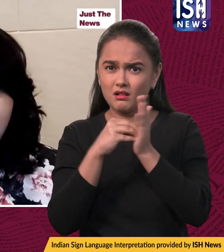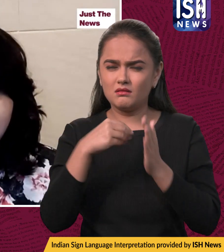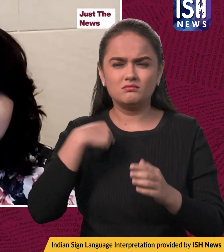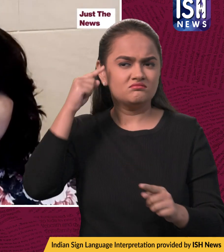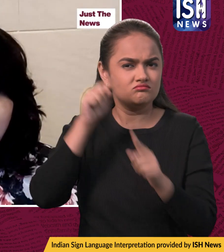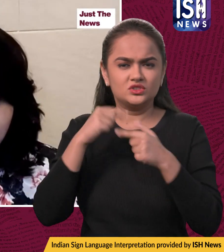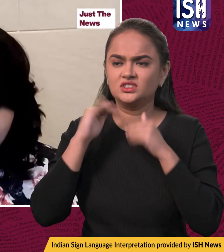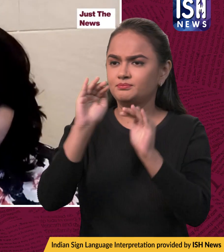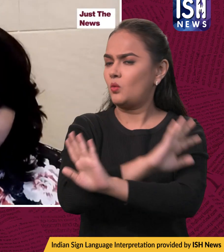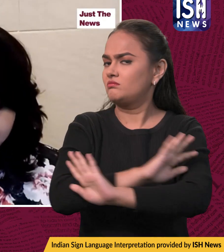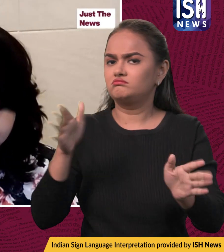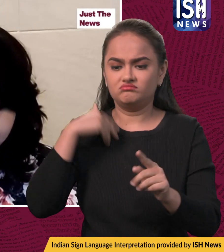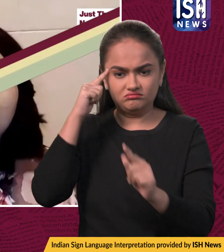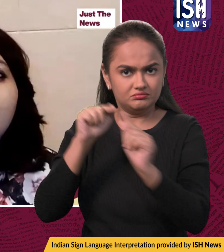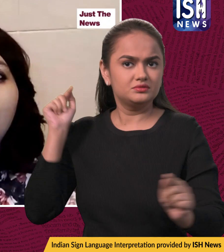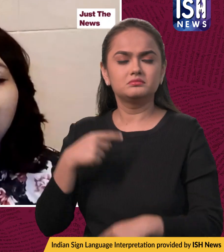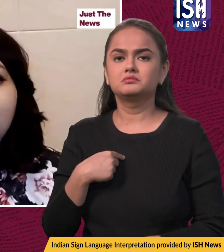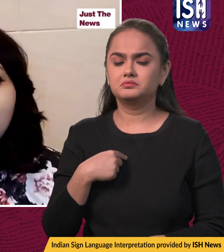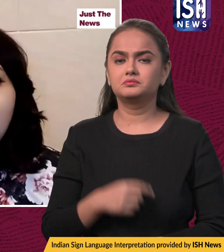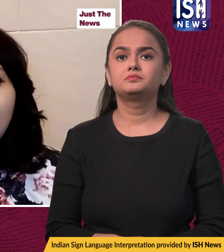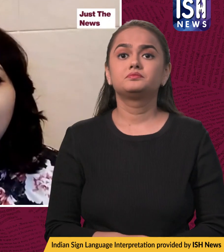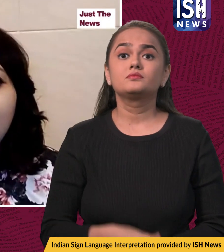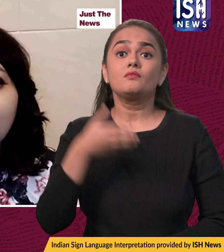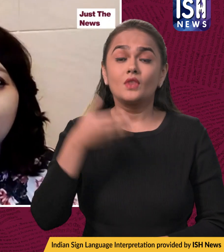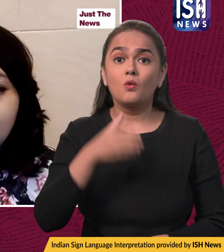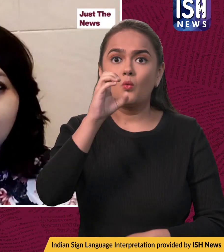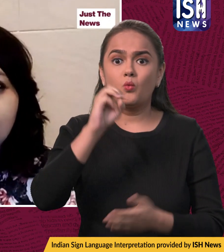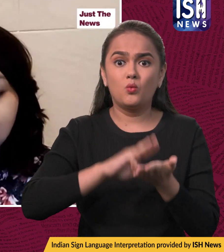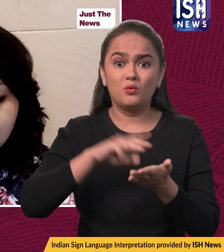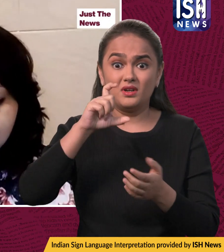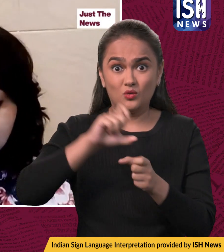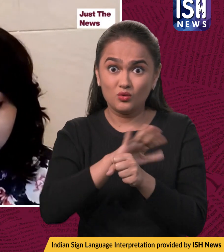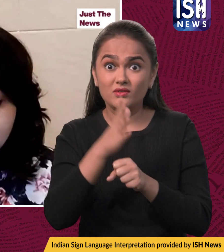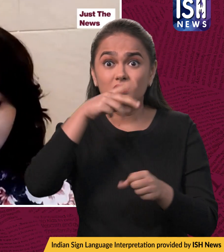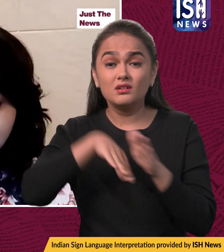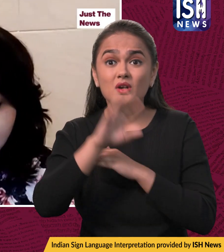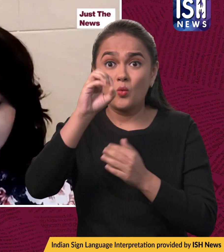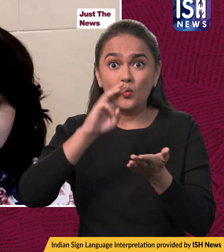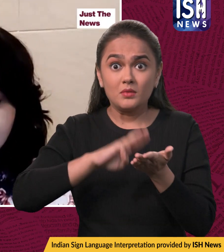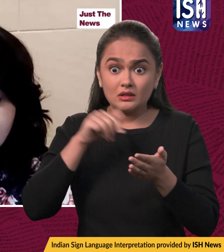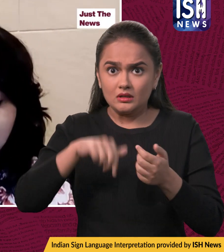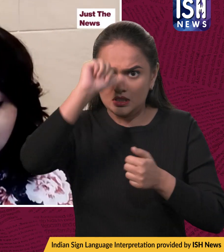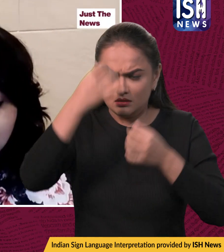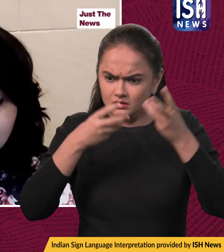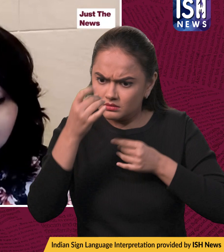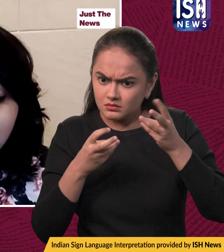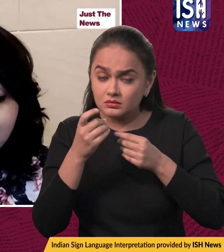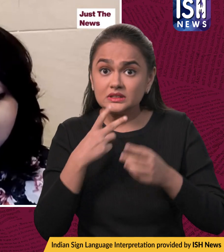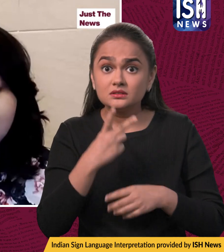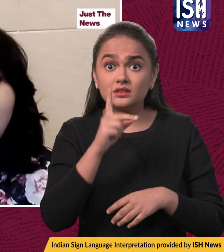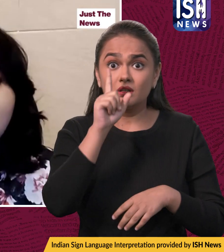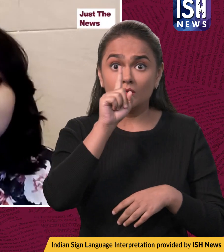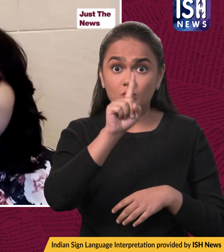in the parliament, end quote. Updates now on Omicron cases in the country. India's tally has